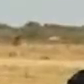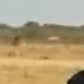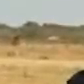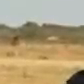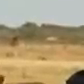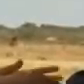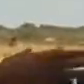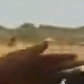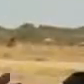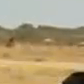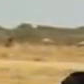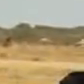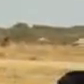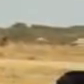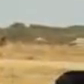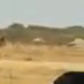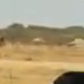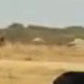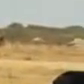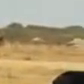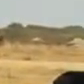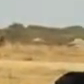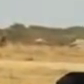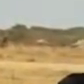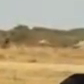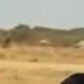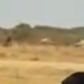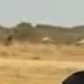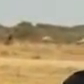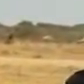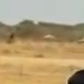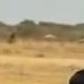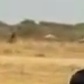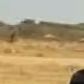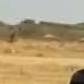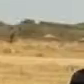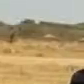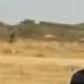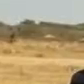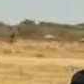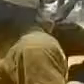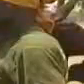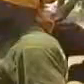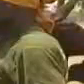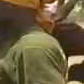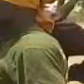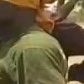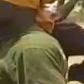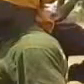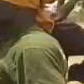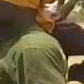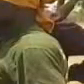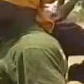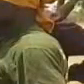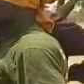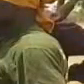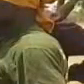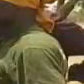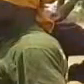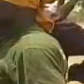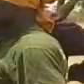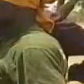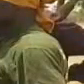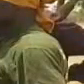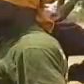Karwinda smoothly met the party officials. The gathering here was short-lived due to a lack of a police permit, which is law under the Public